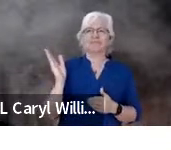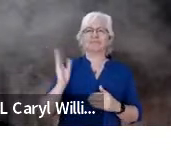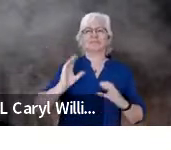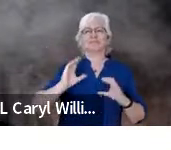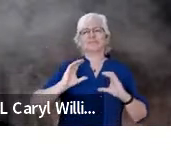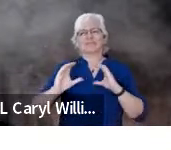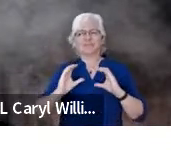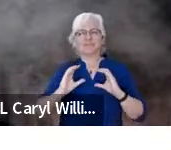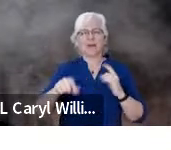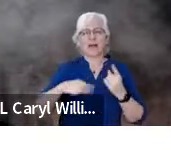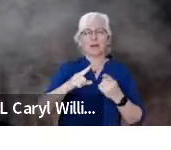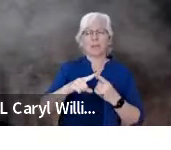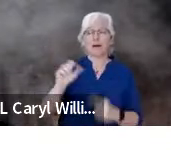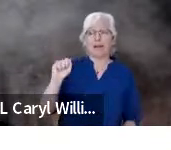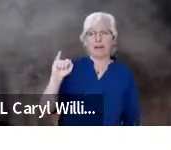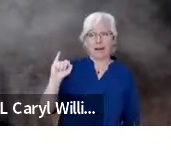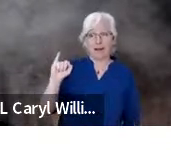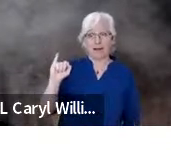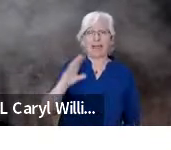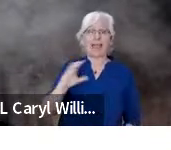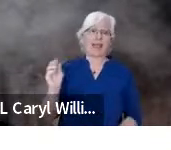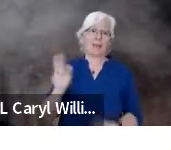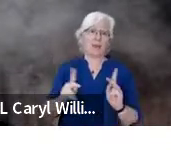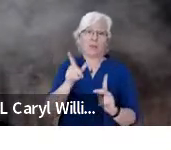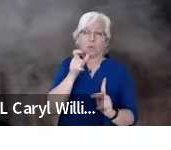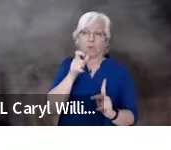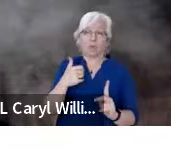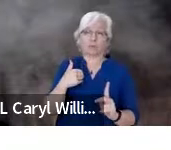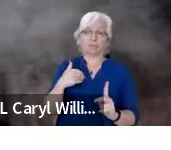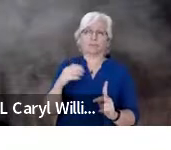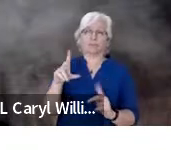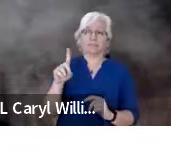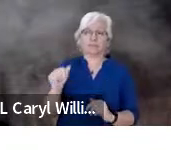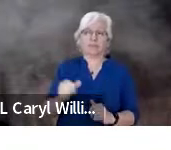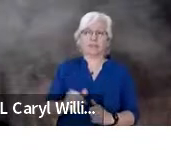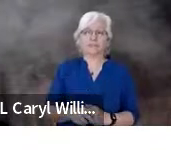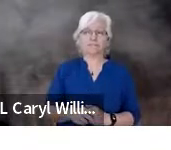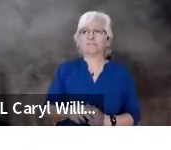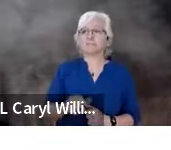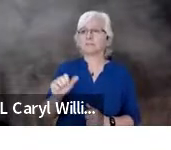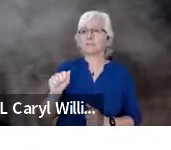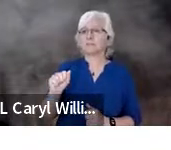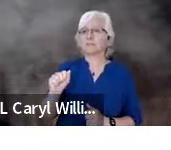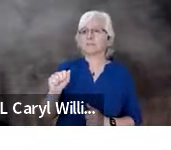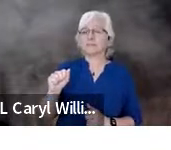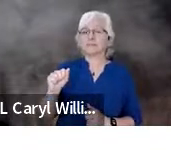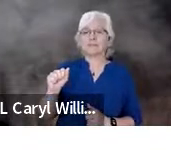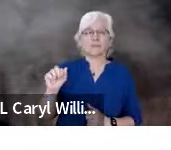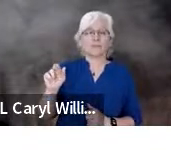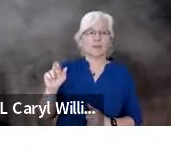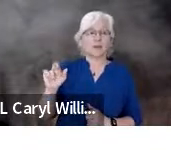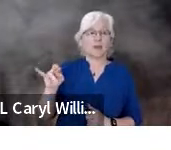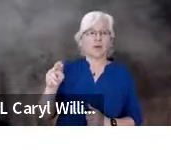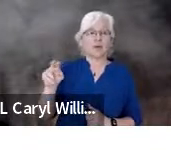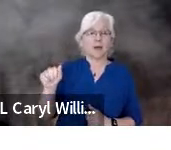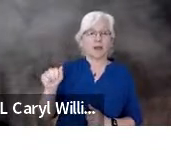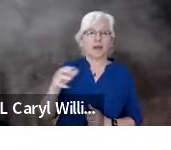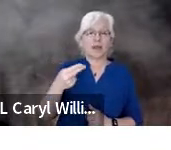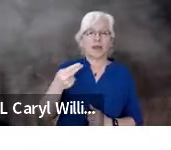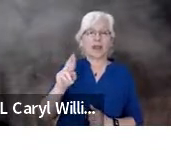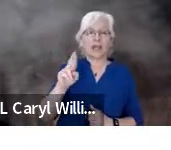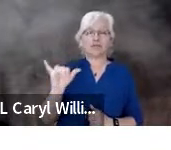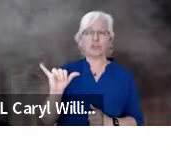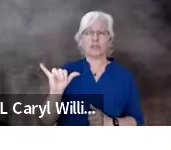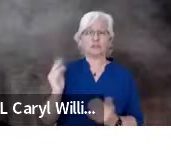conversation about AI and people with disabilities. Ariana and Henry, please move forward and sharing